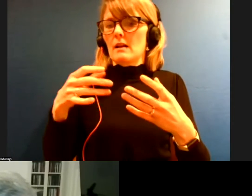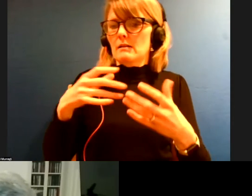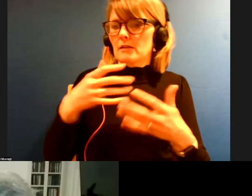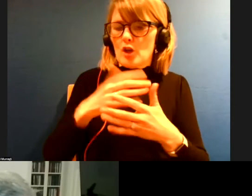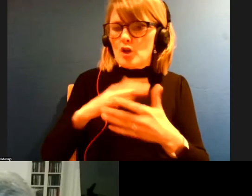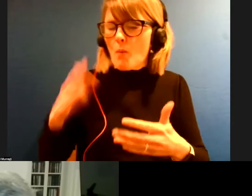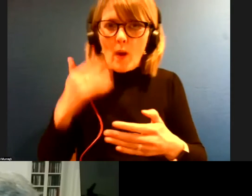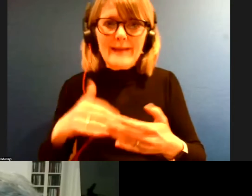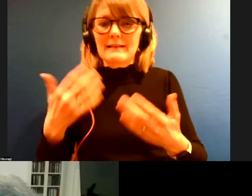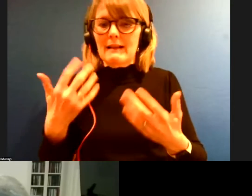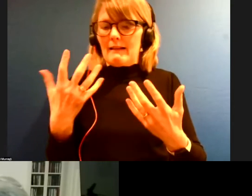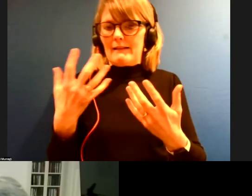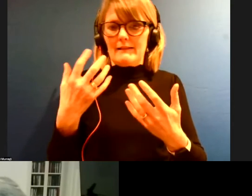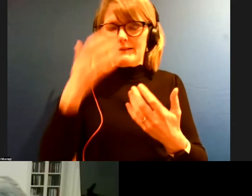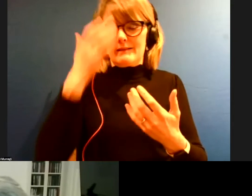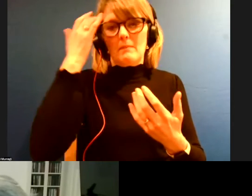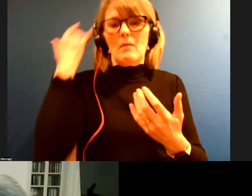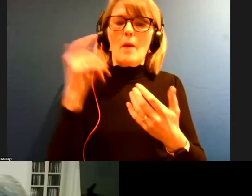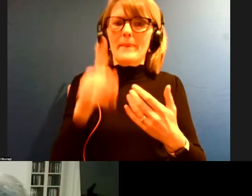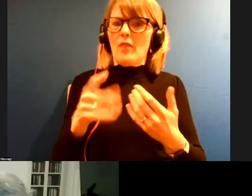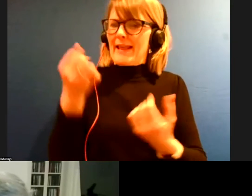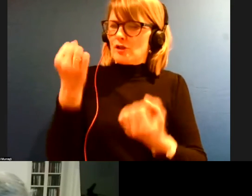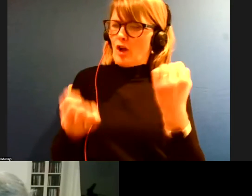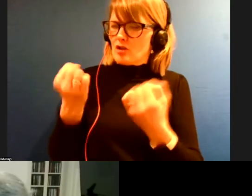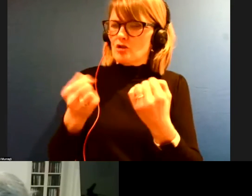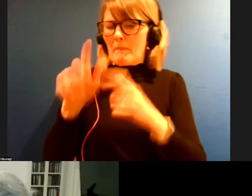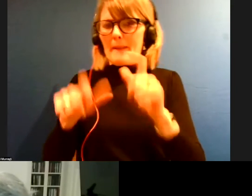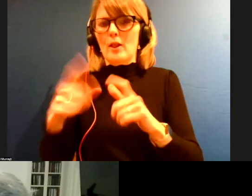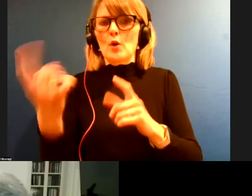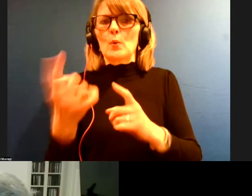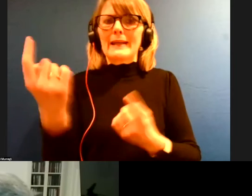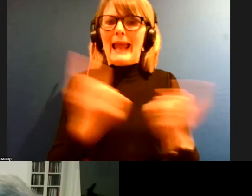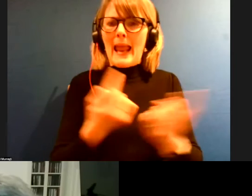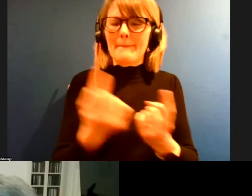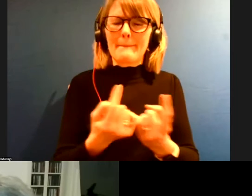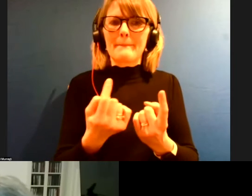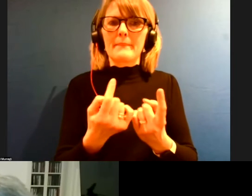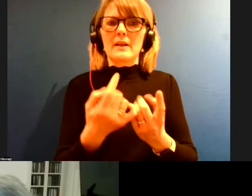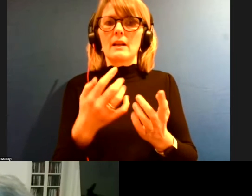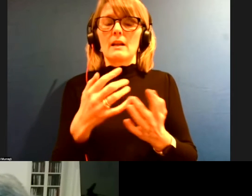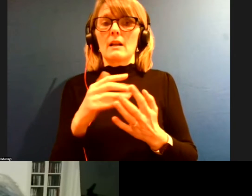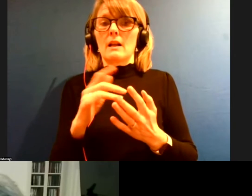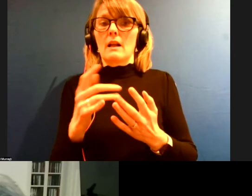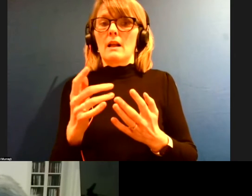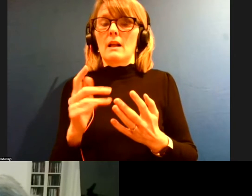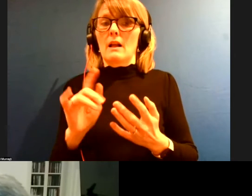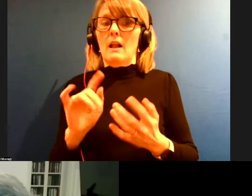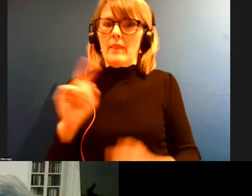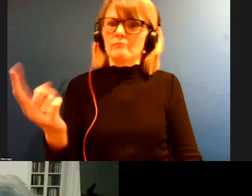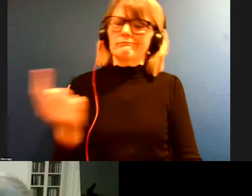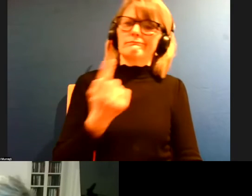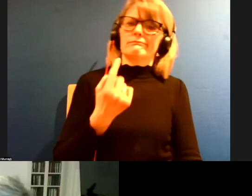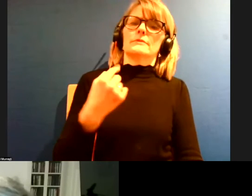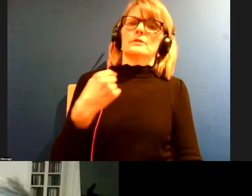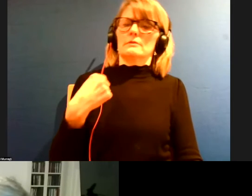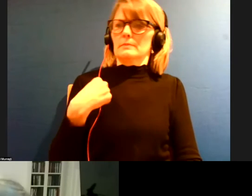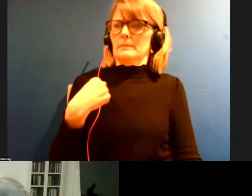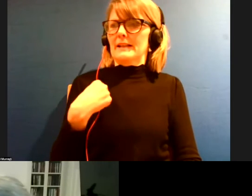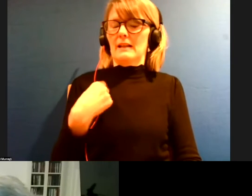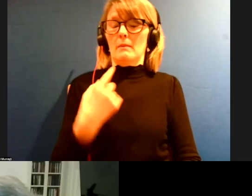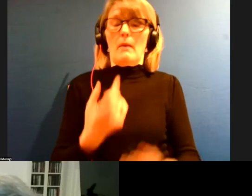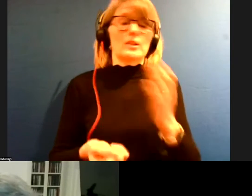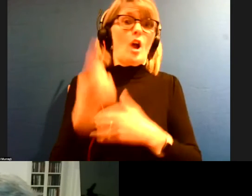contributions. They sat in judgment on those who came. And they came to me it was by